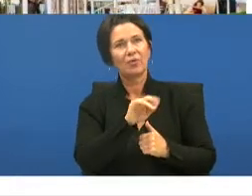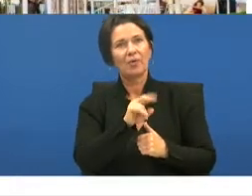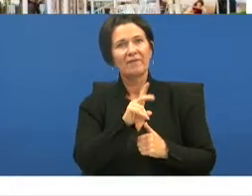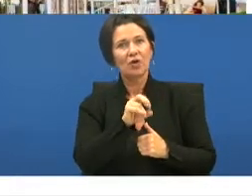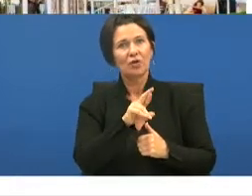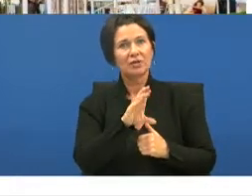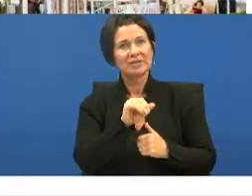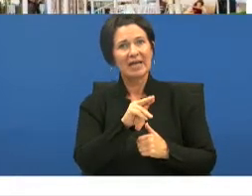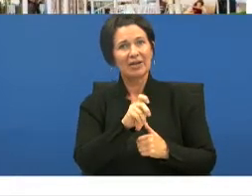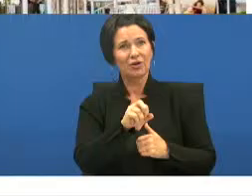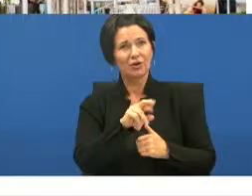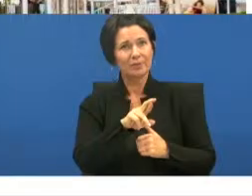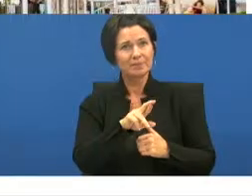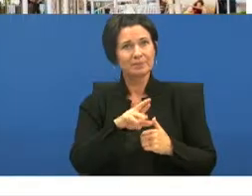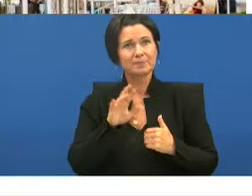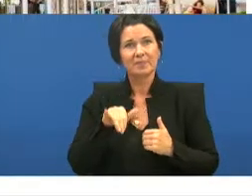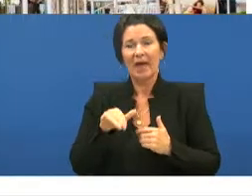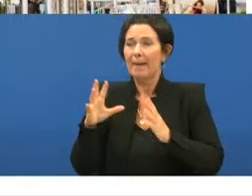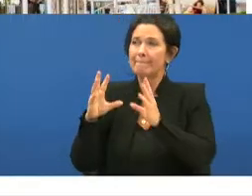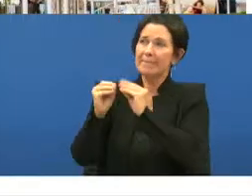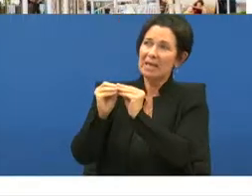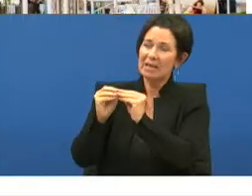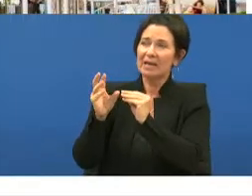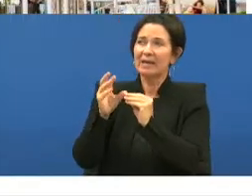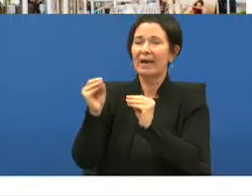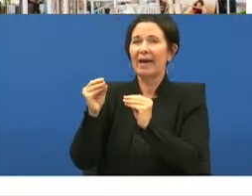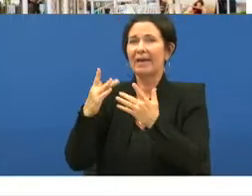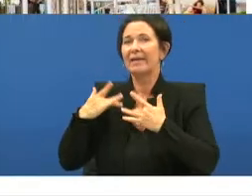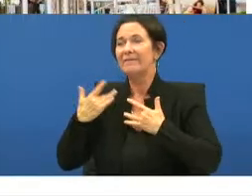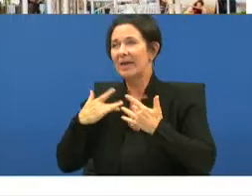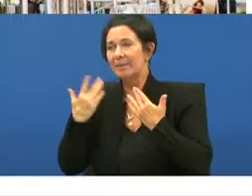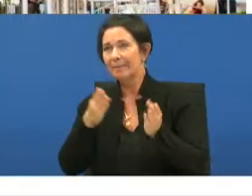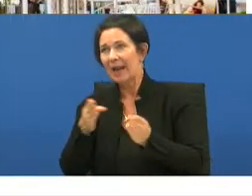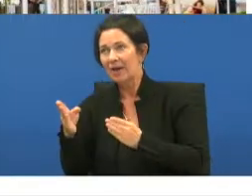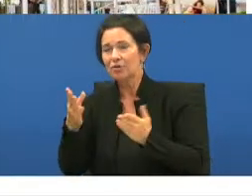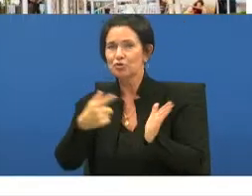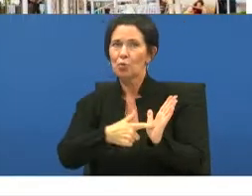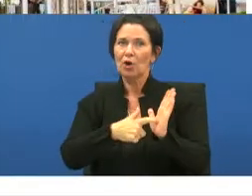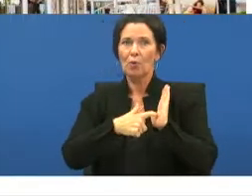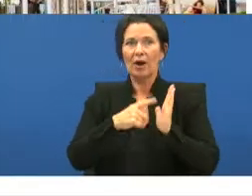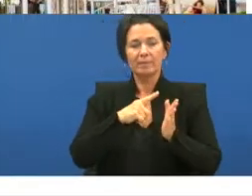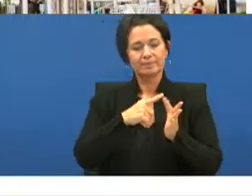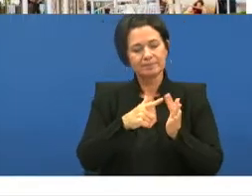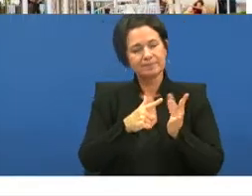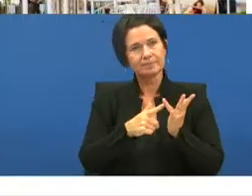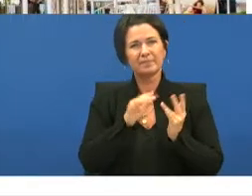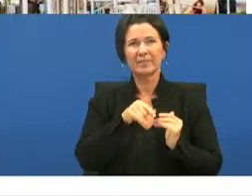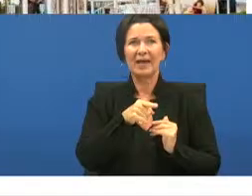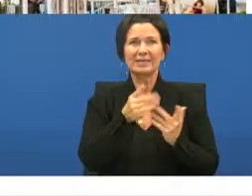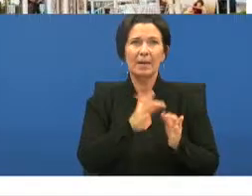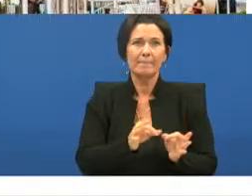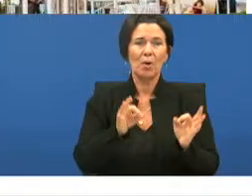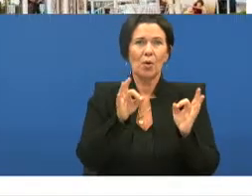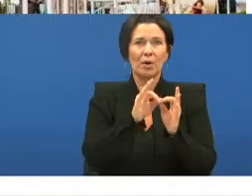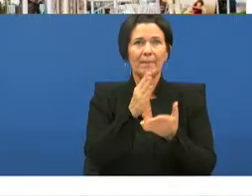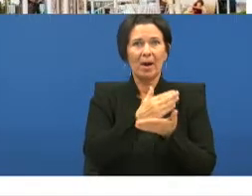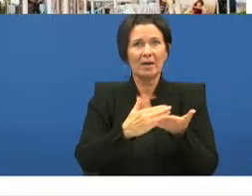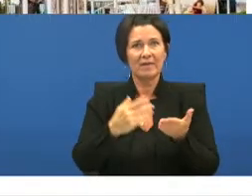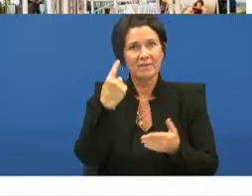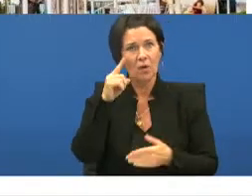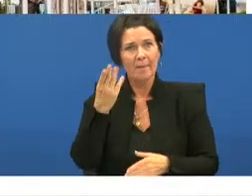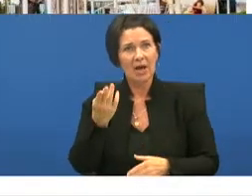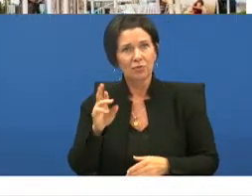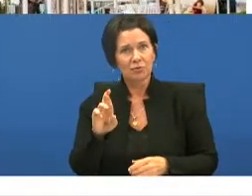whistles that meeting and event planners require today is an important key missing piece for Baton Rouge,